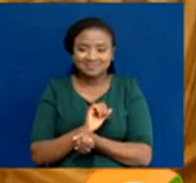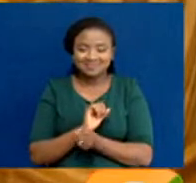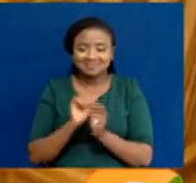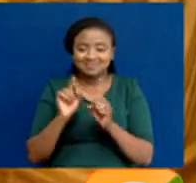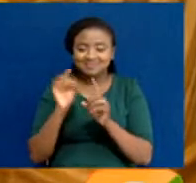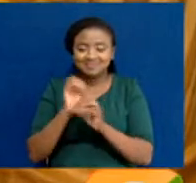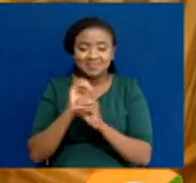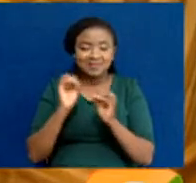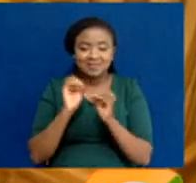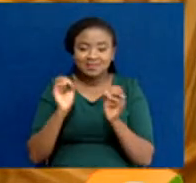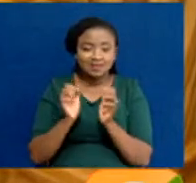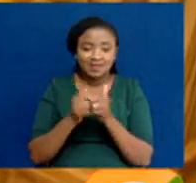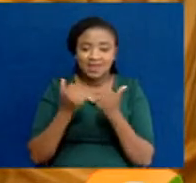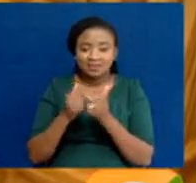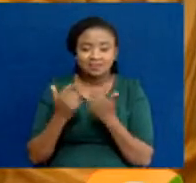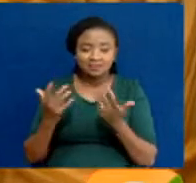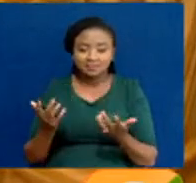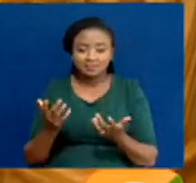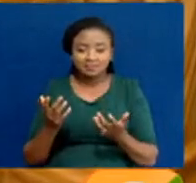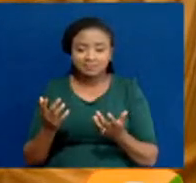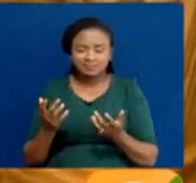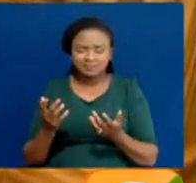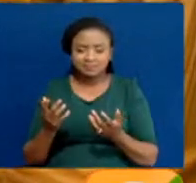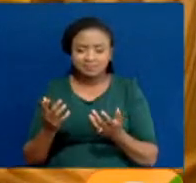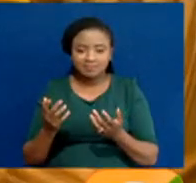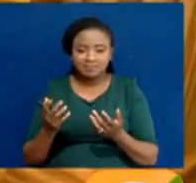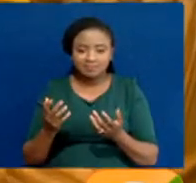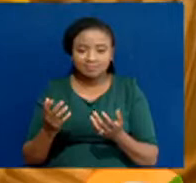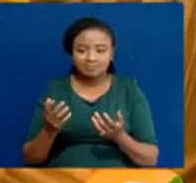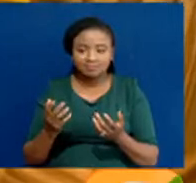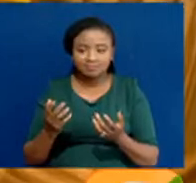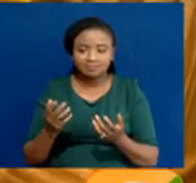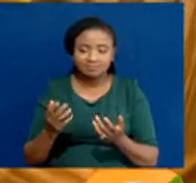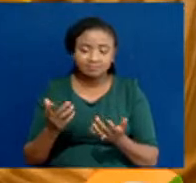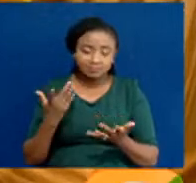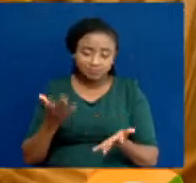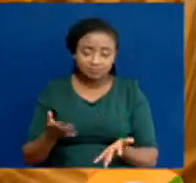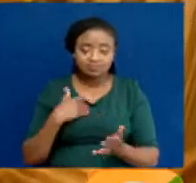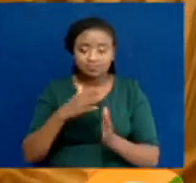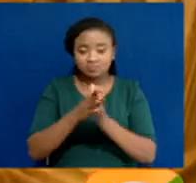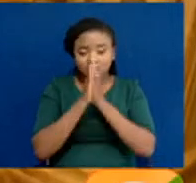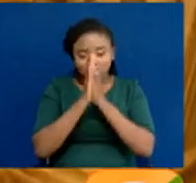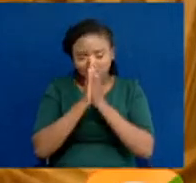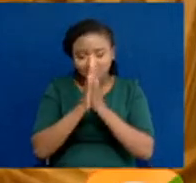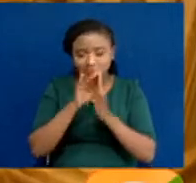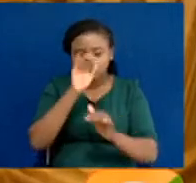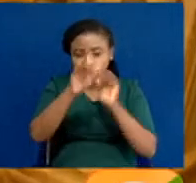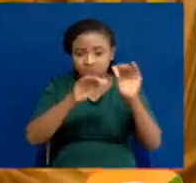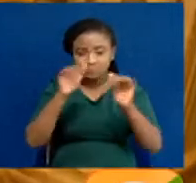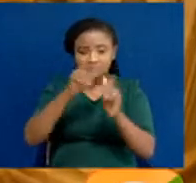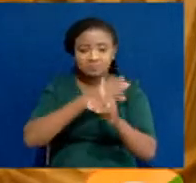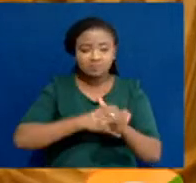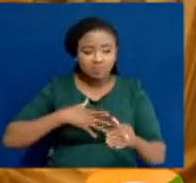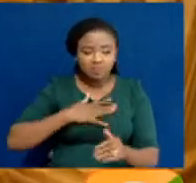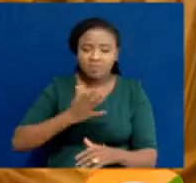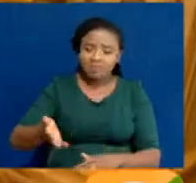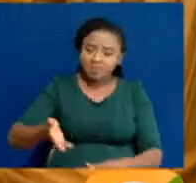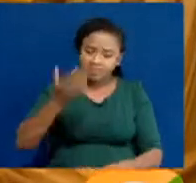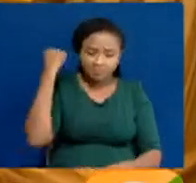happening, nothing is happening. I don't know what's going on. So I'm calling you to make noise,